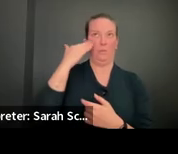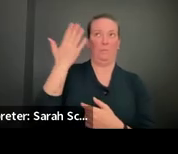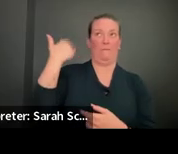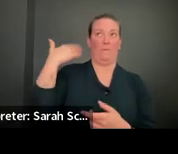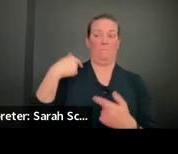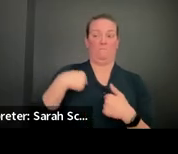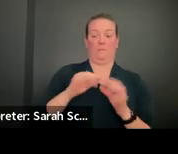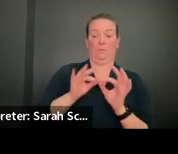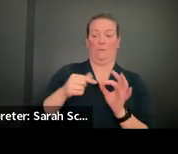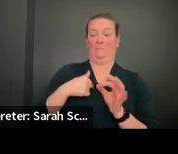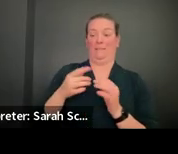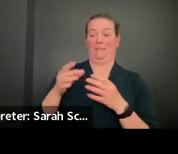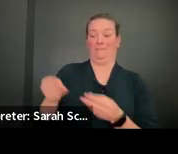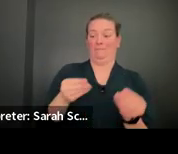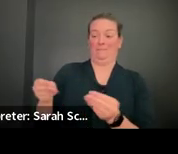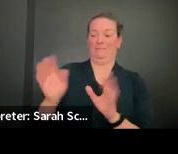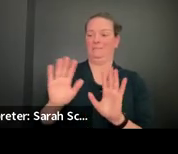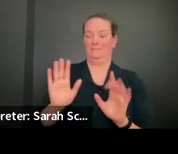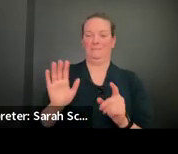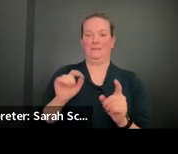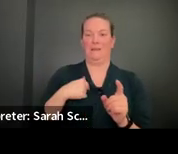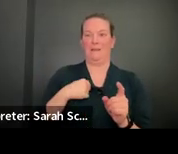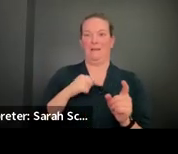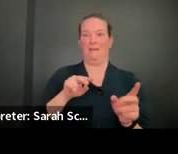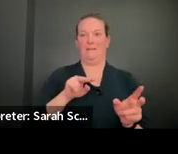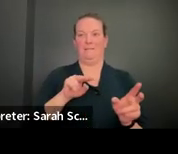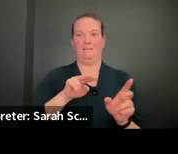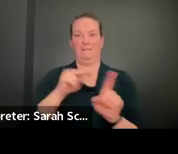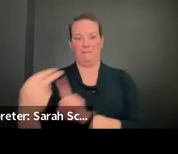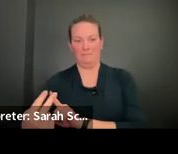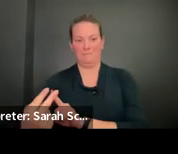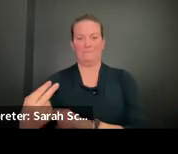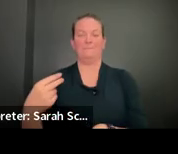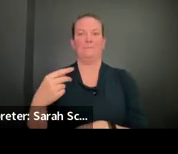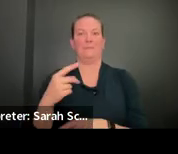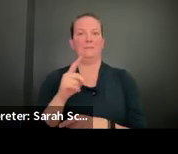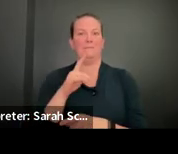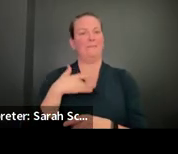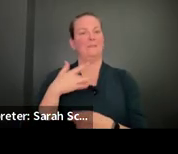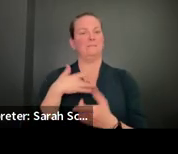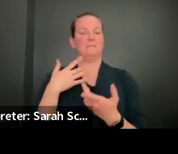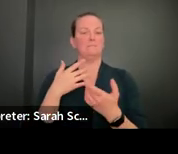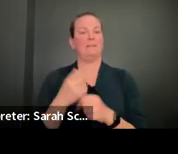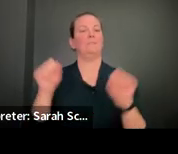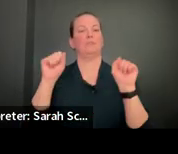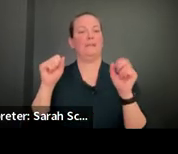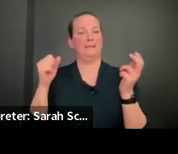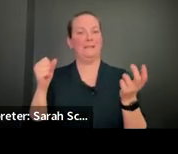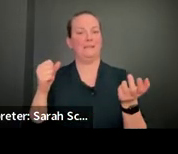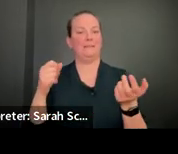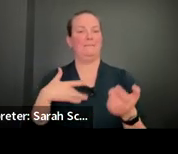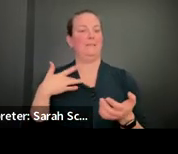is incredibly refreshing and very liberating. And I have had so